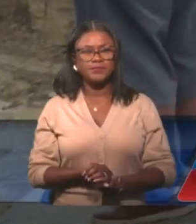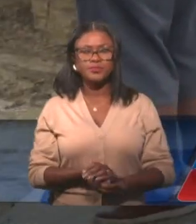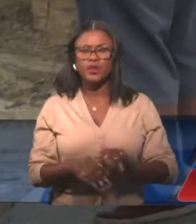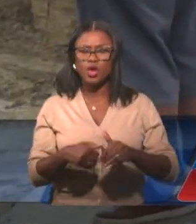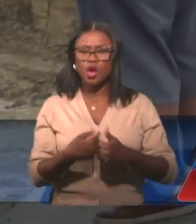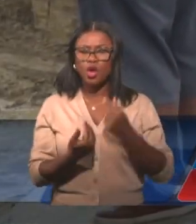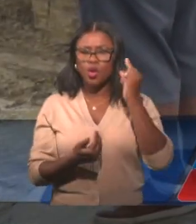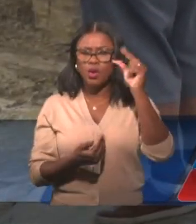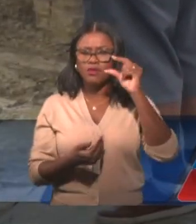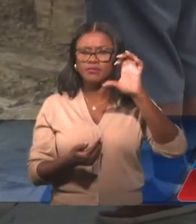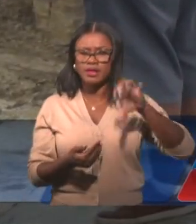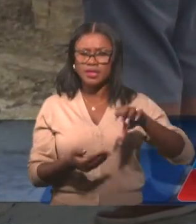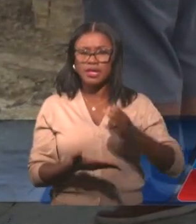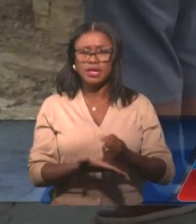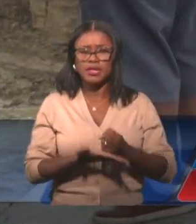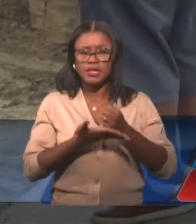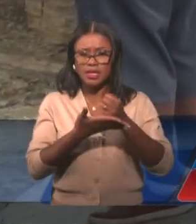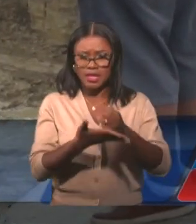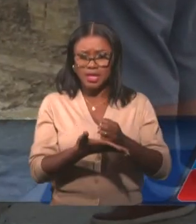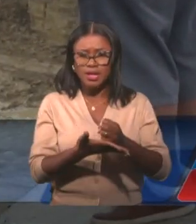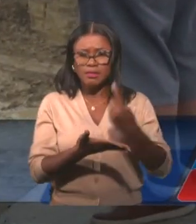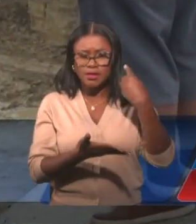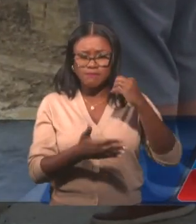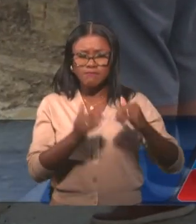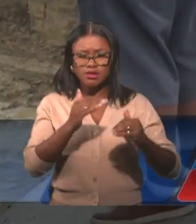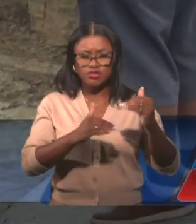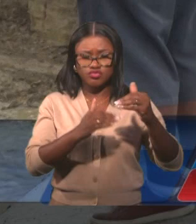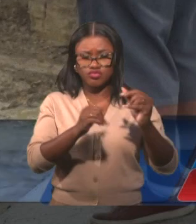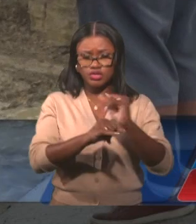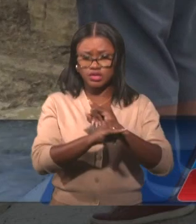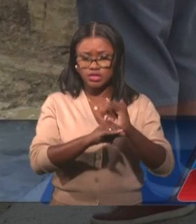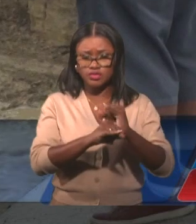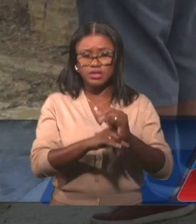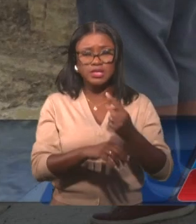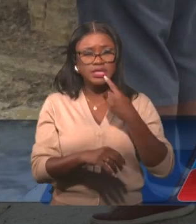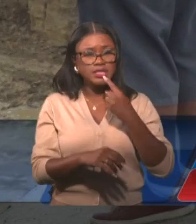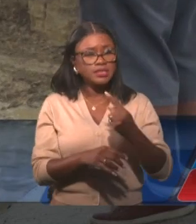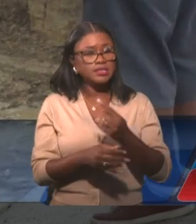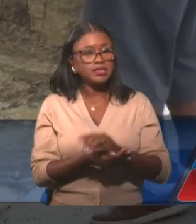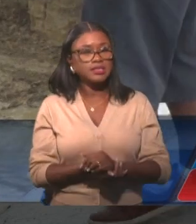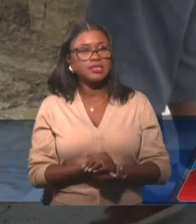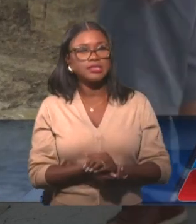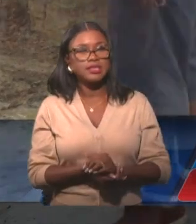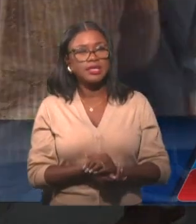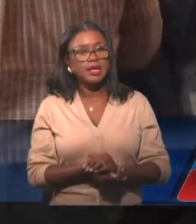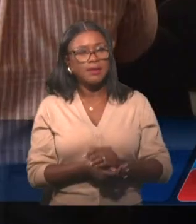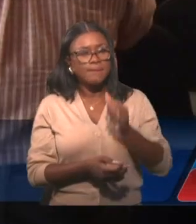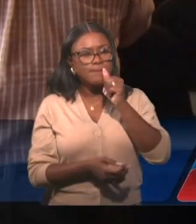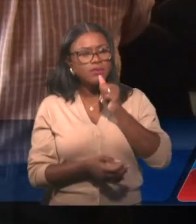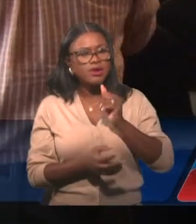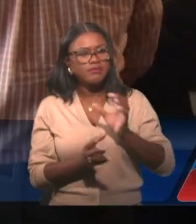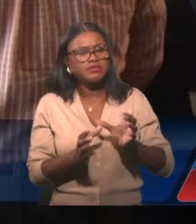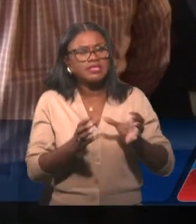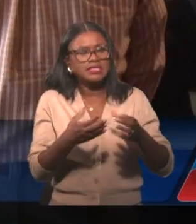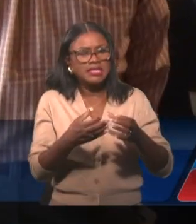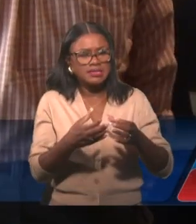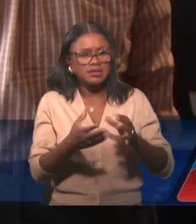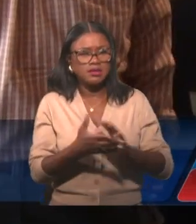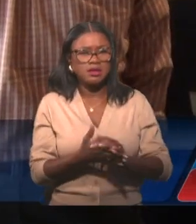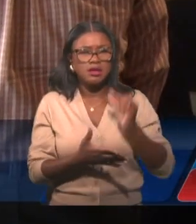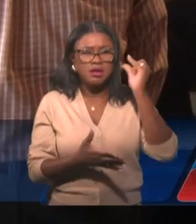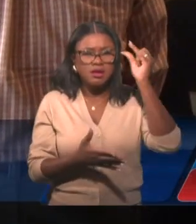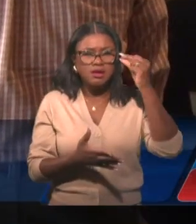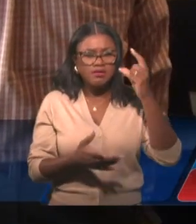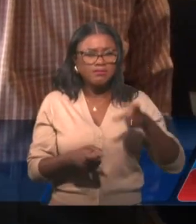producing these highly skilled employees for the construction industry, Mr. Elias believes the onus falls on the private sector. I mean, the government